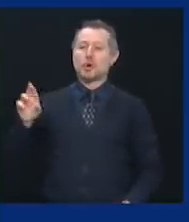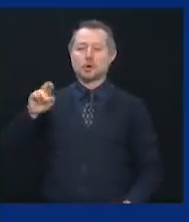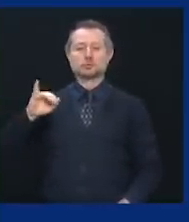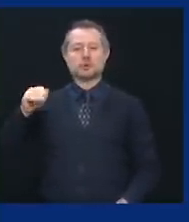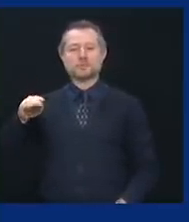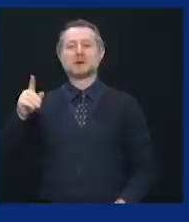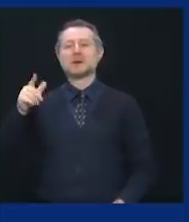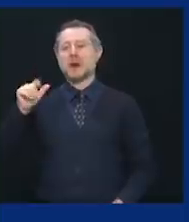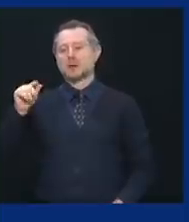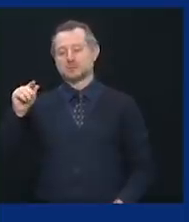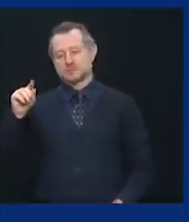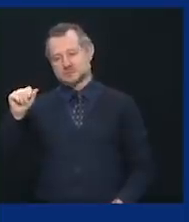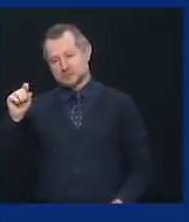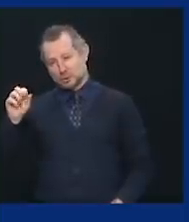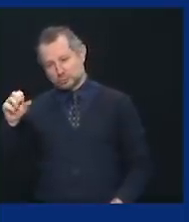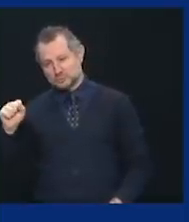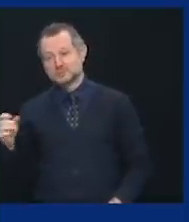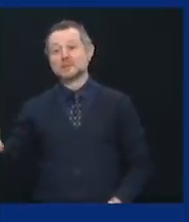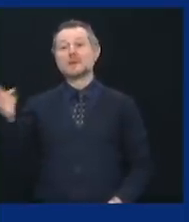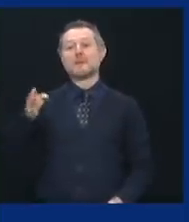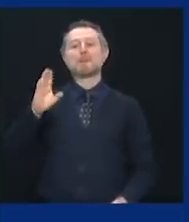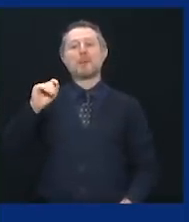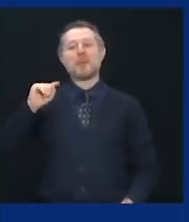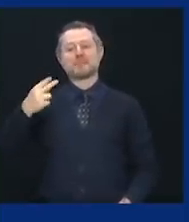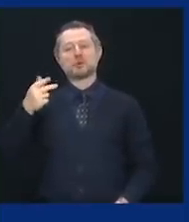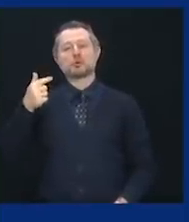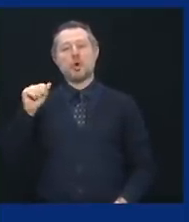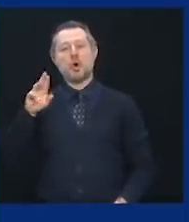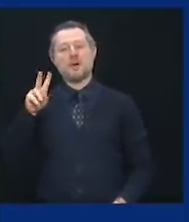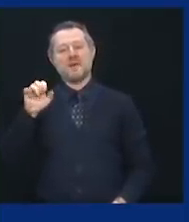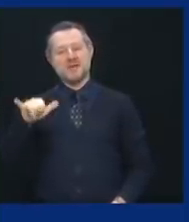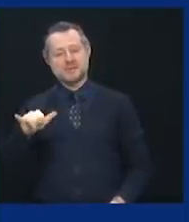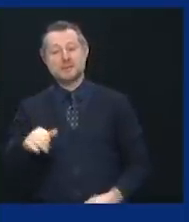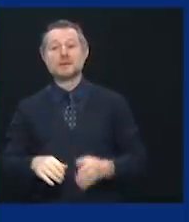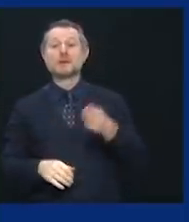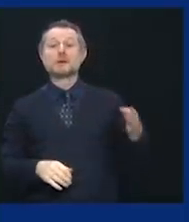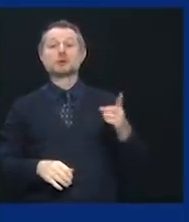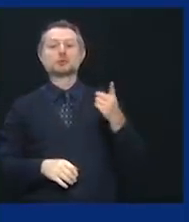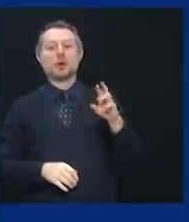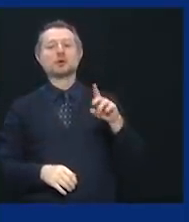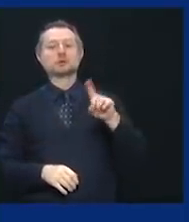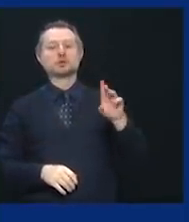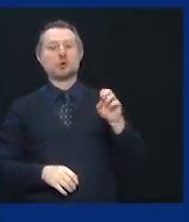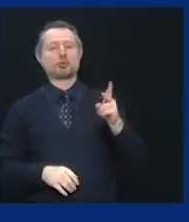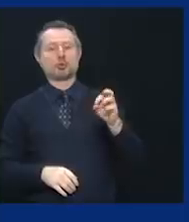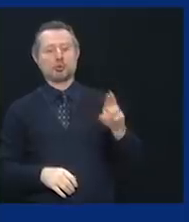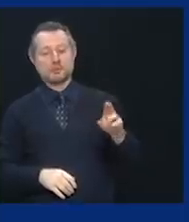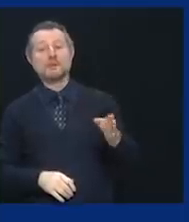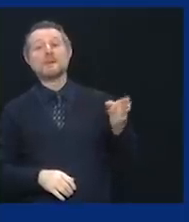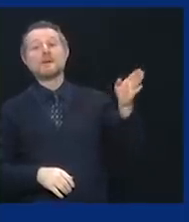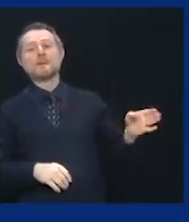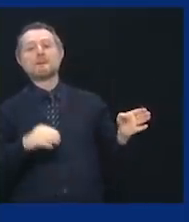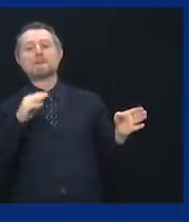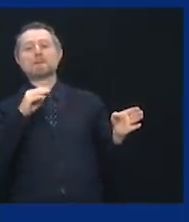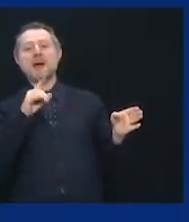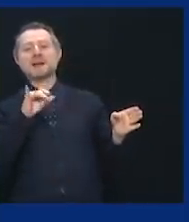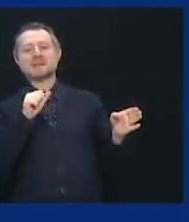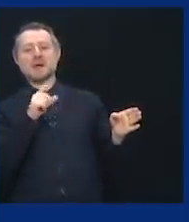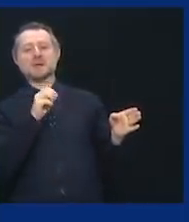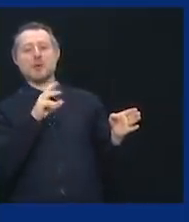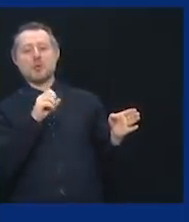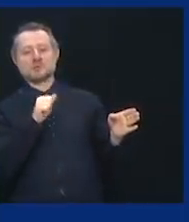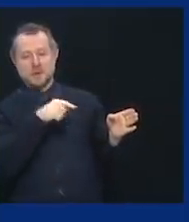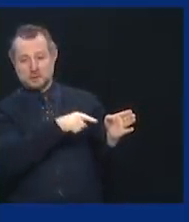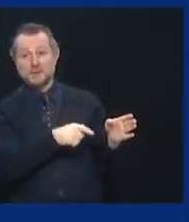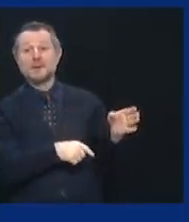Special Counsel, Dr. Howard Zucker, Commissioner of Health, to my left, Melissa DeRosa, Secretary to the Governor, to her left, Robert Mojica, Budget